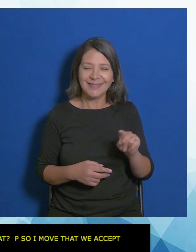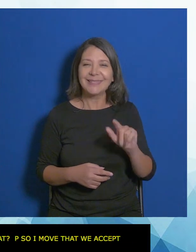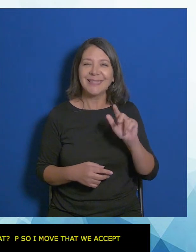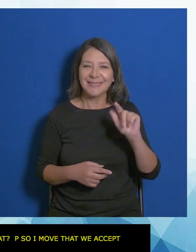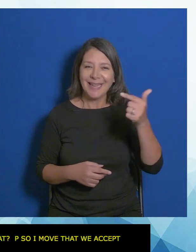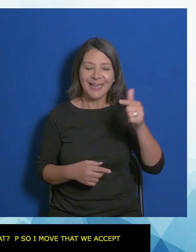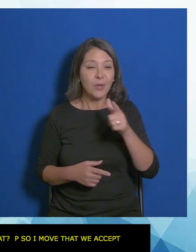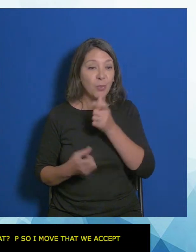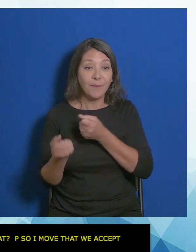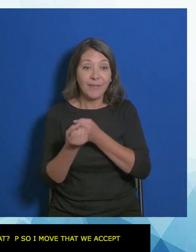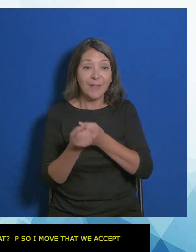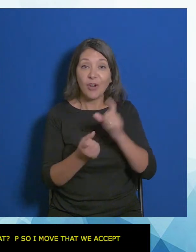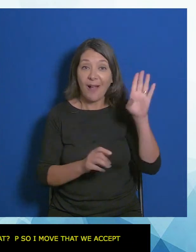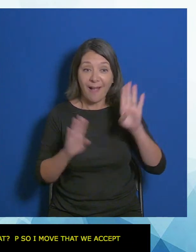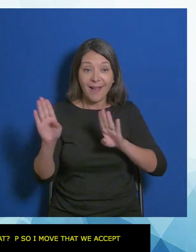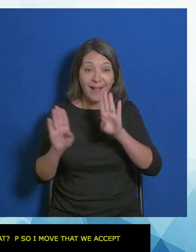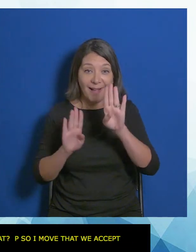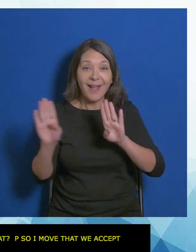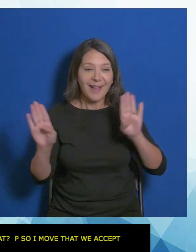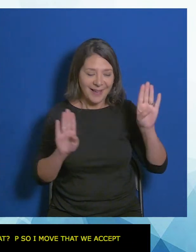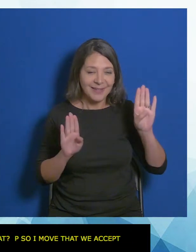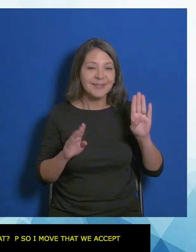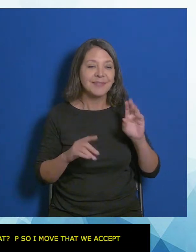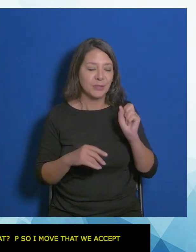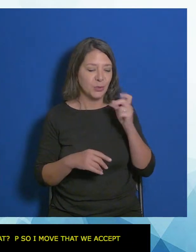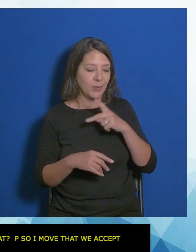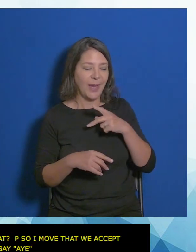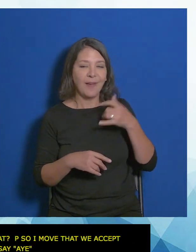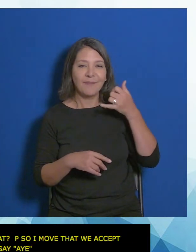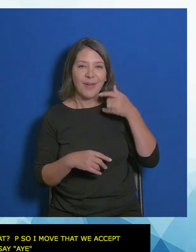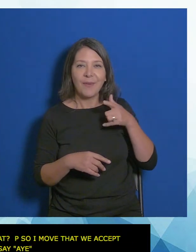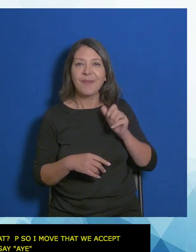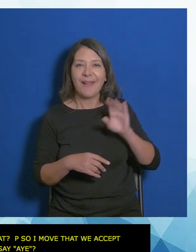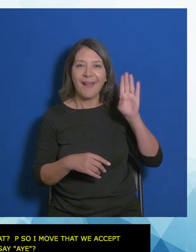Aye. Aye. Aye. Any opposed?